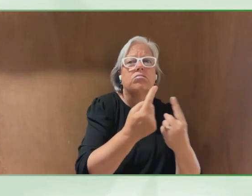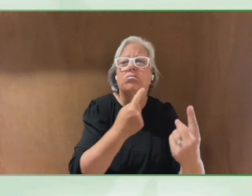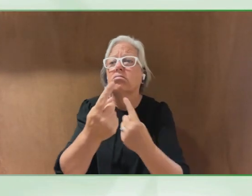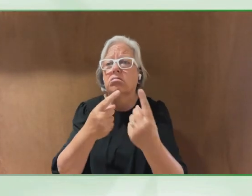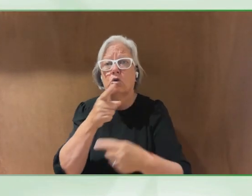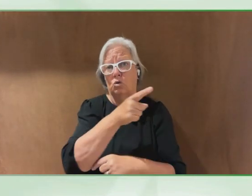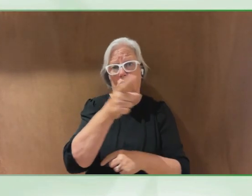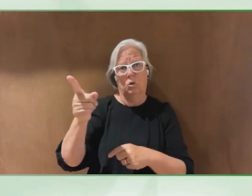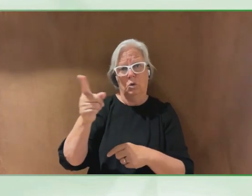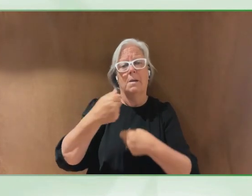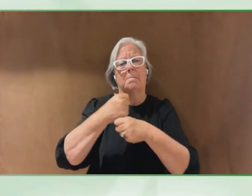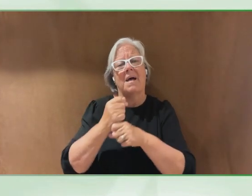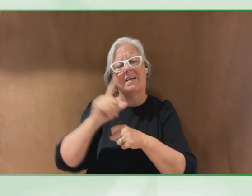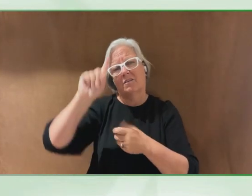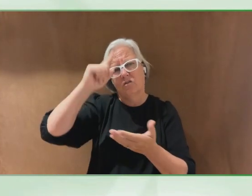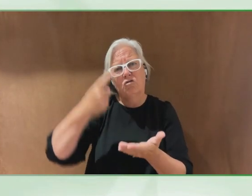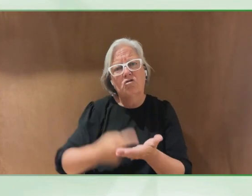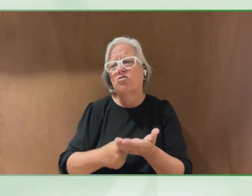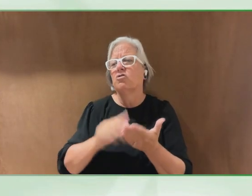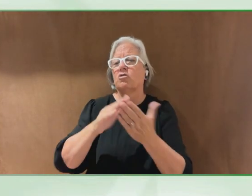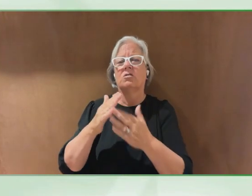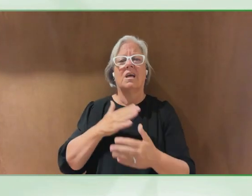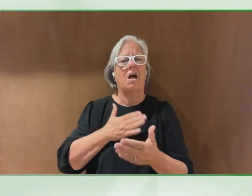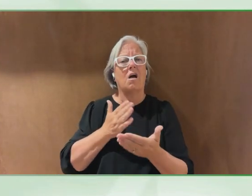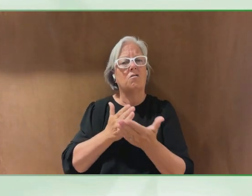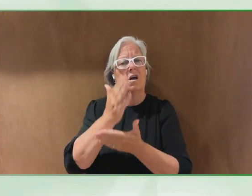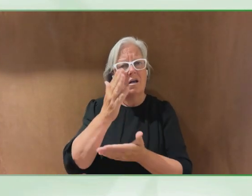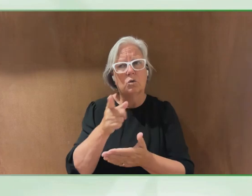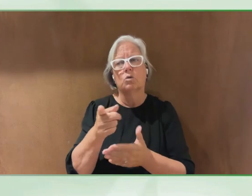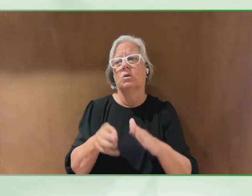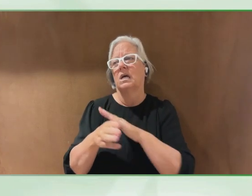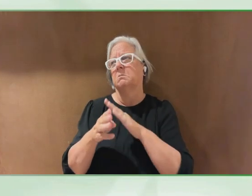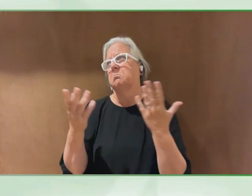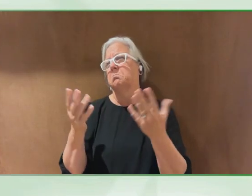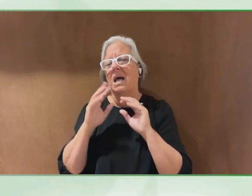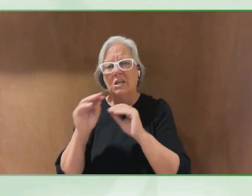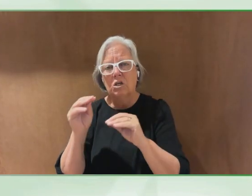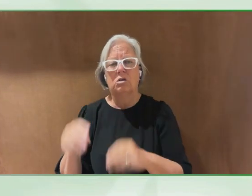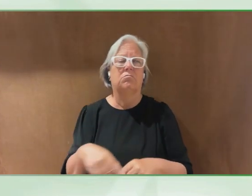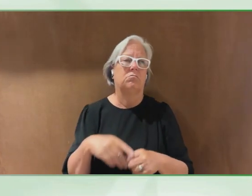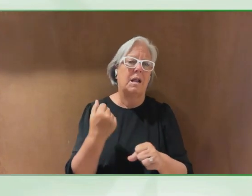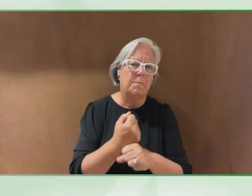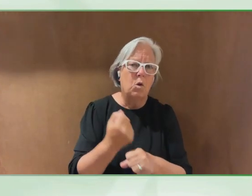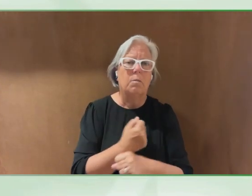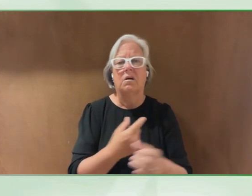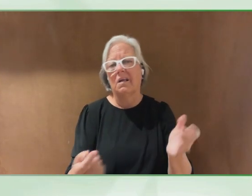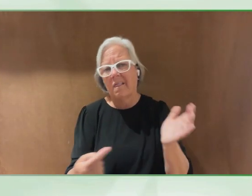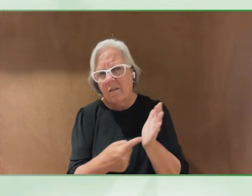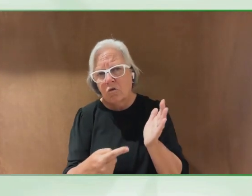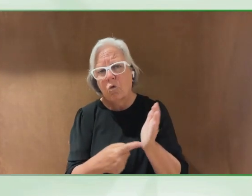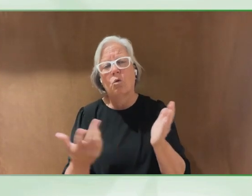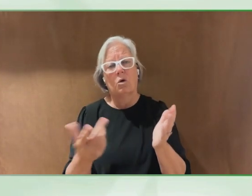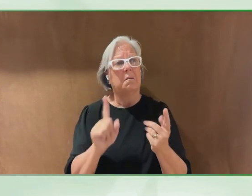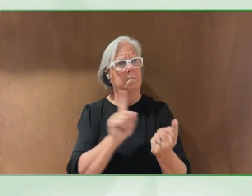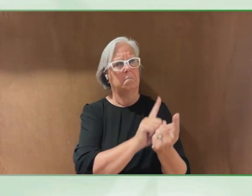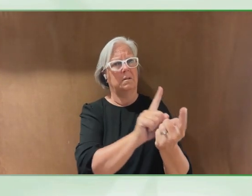community about our rights to access education, employment, technology, and to meet people who genuinely can